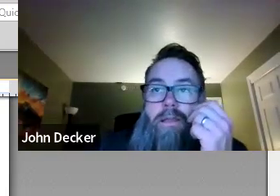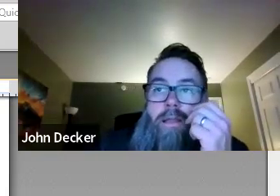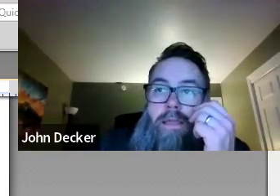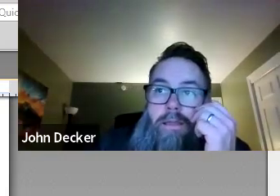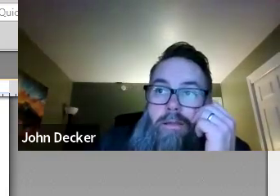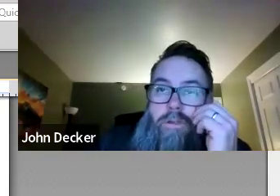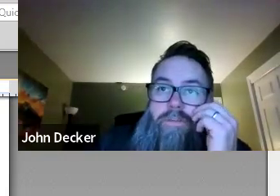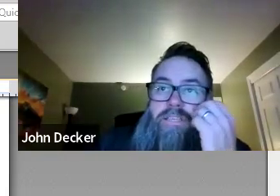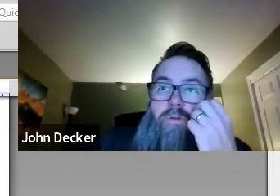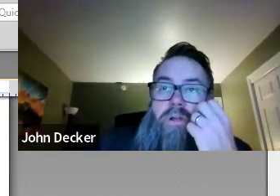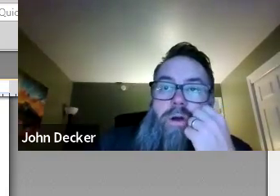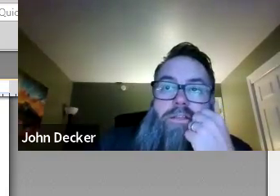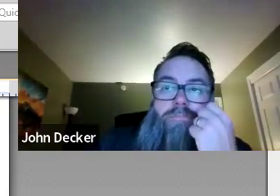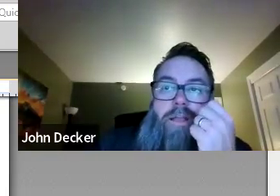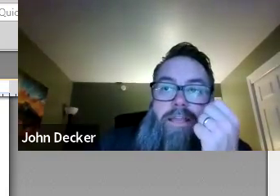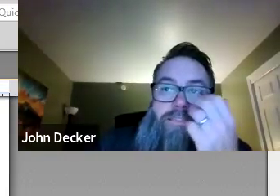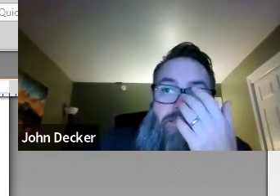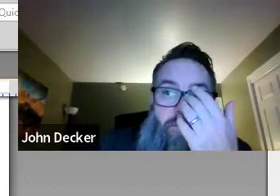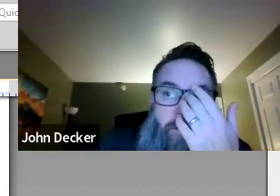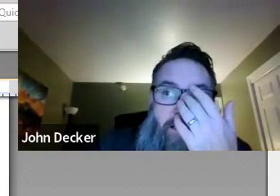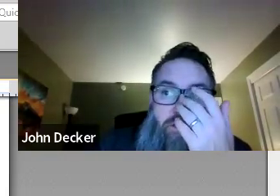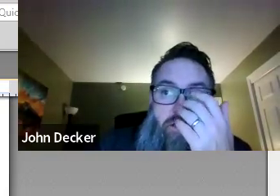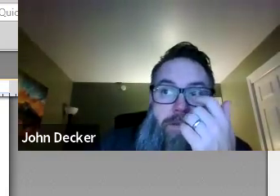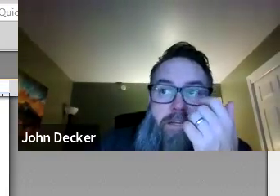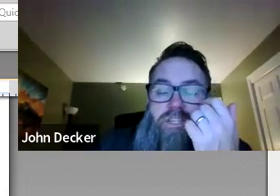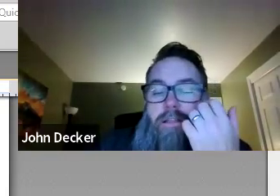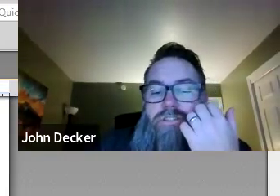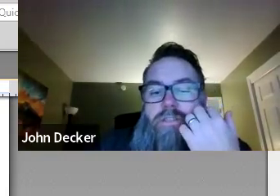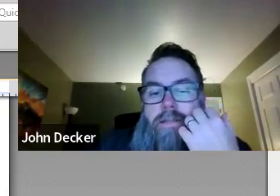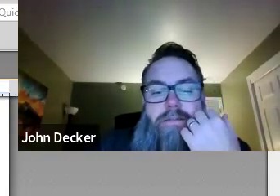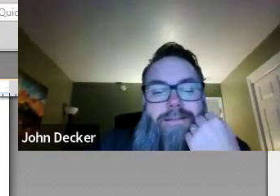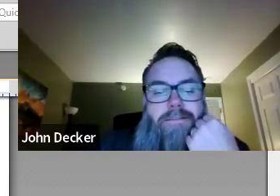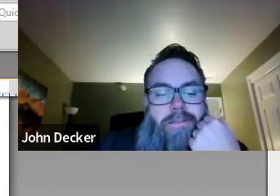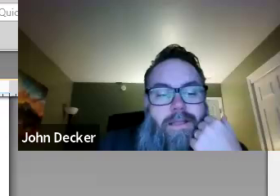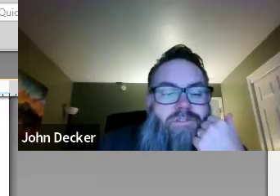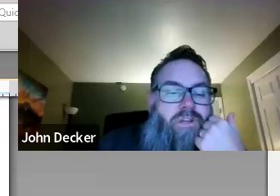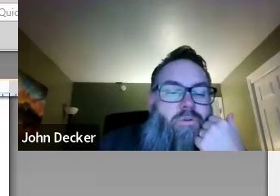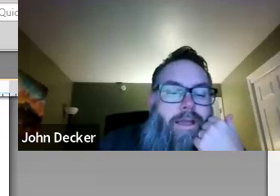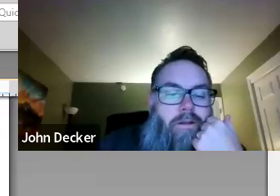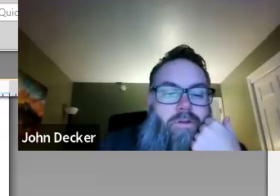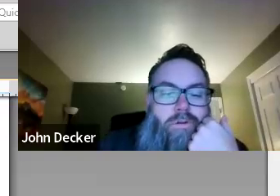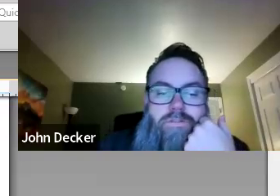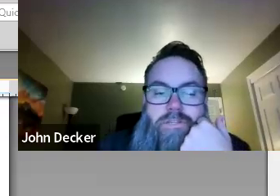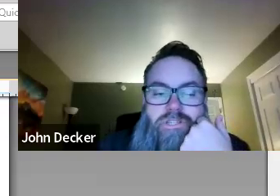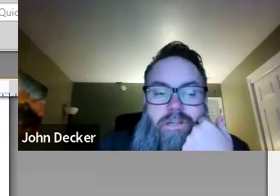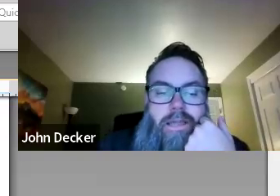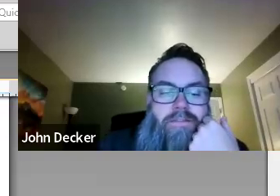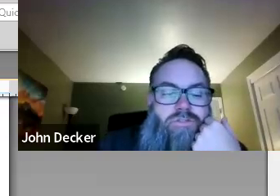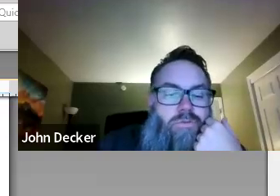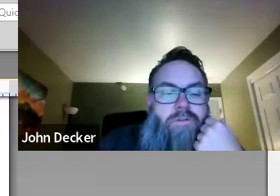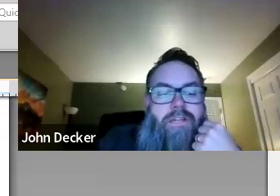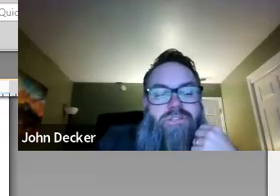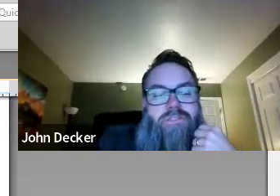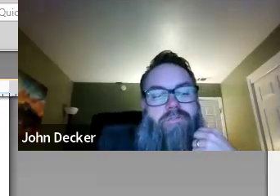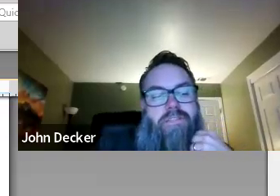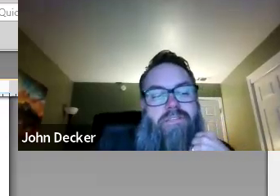care. Previously, we required that the planning has identified and documented a challenge. That is not something that is required in order to